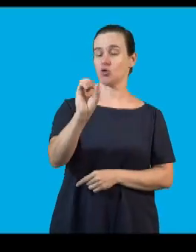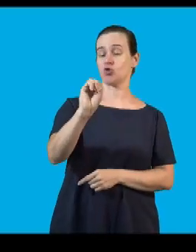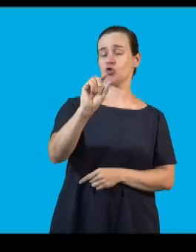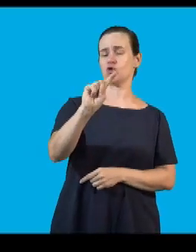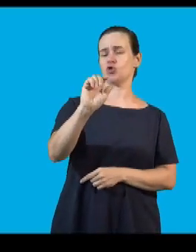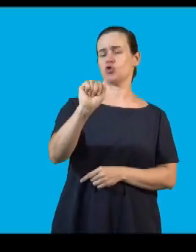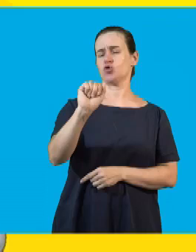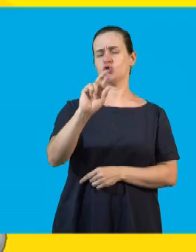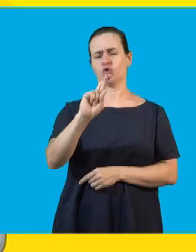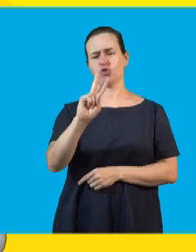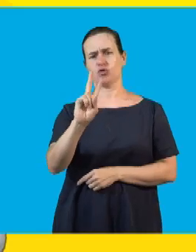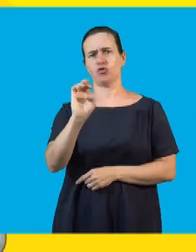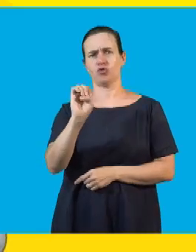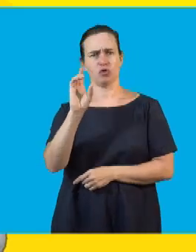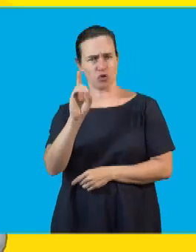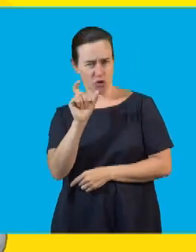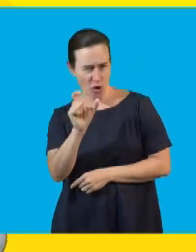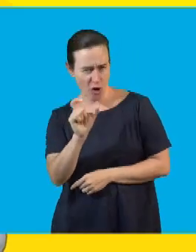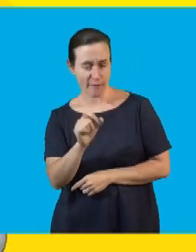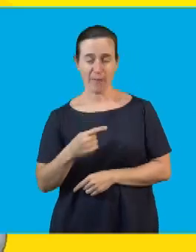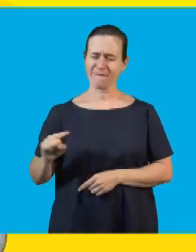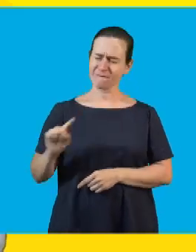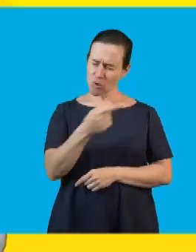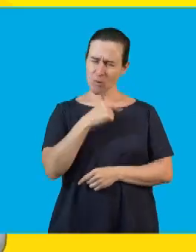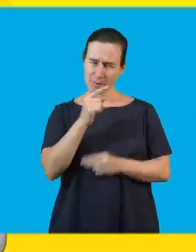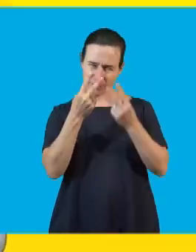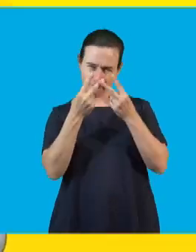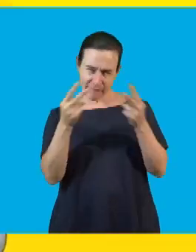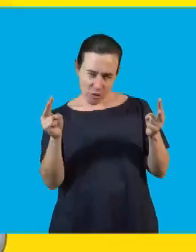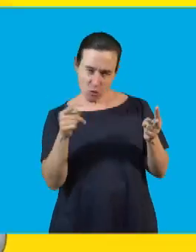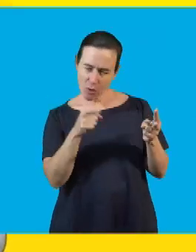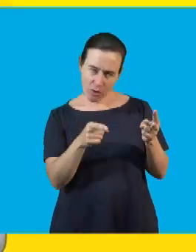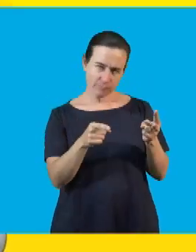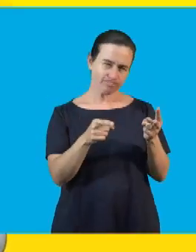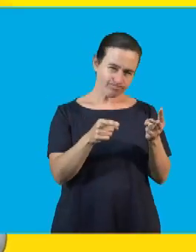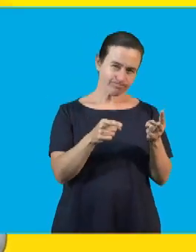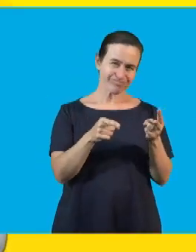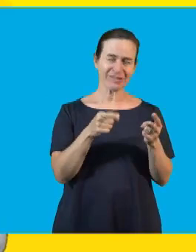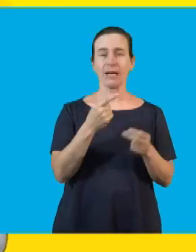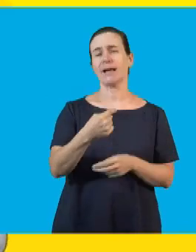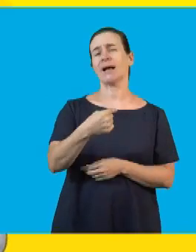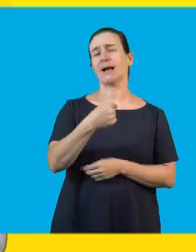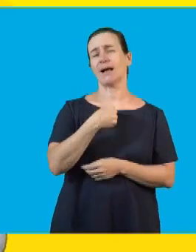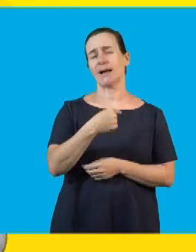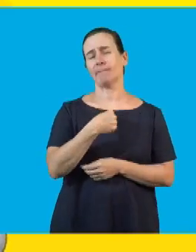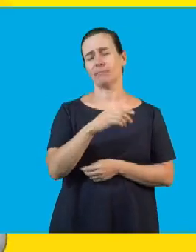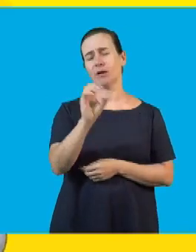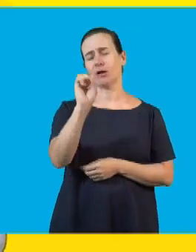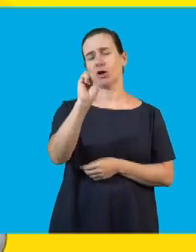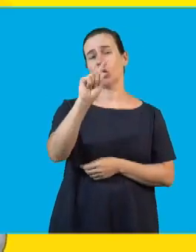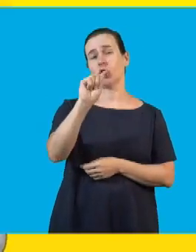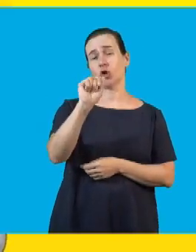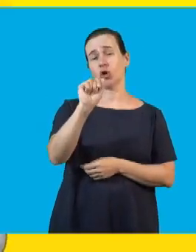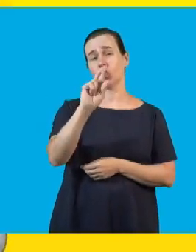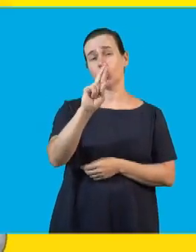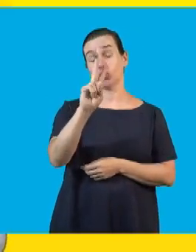before you get to the responding, you look at the visual clues that's given in the question. And it says there, I'm starved. And